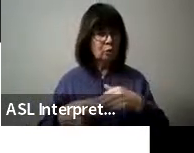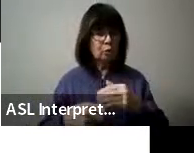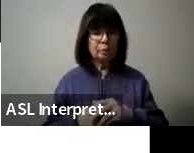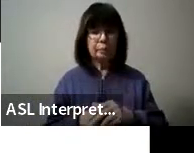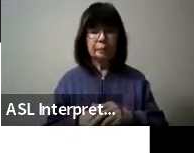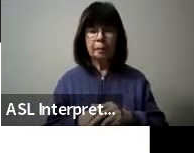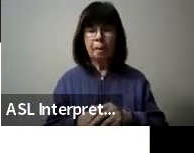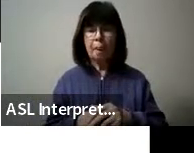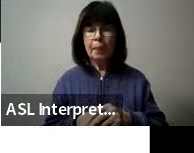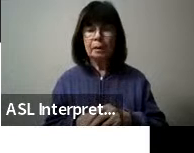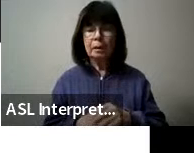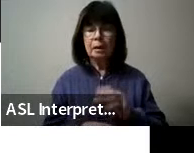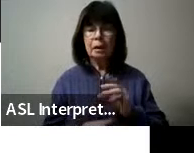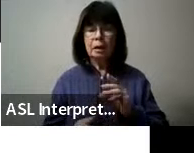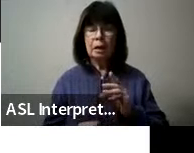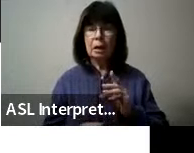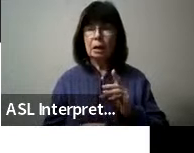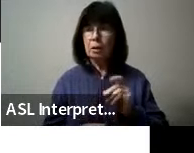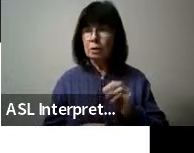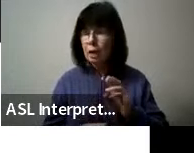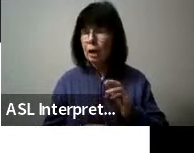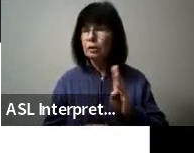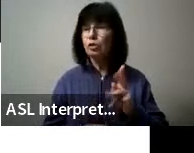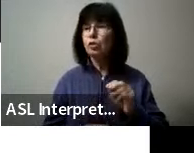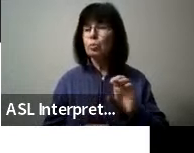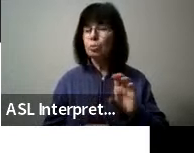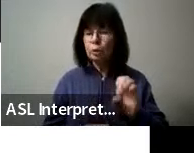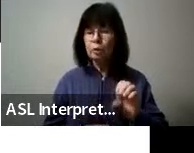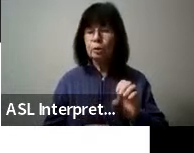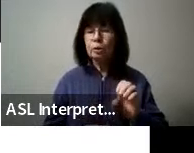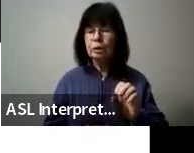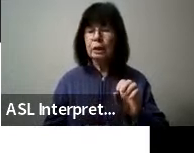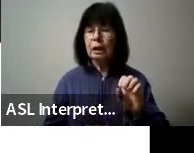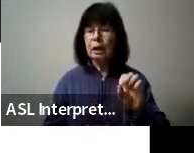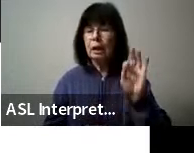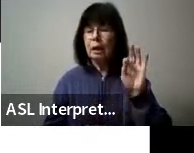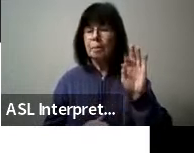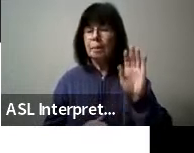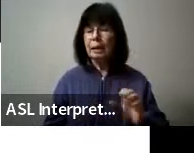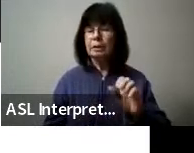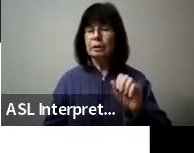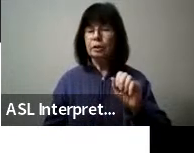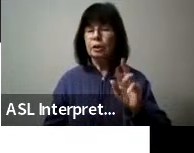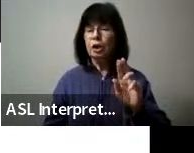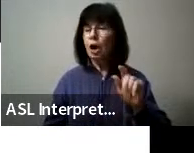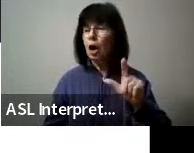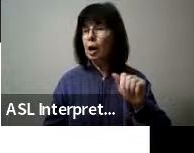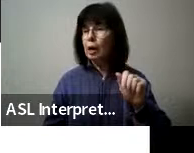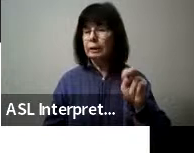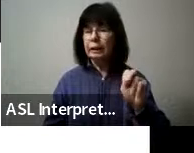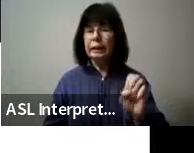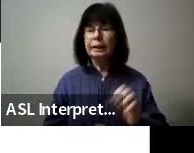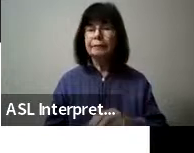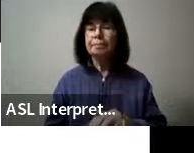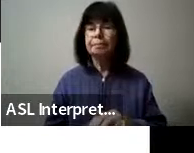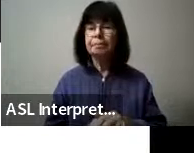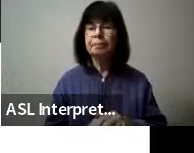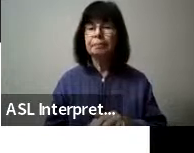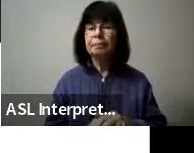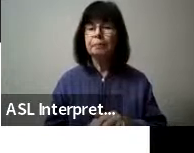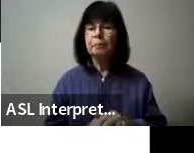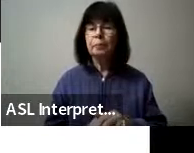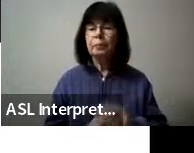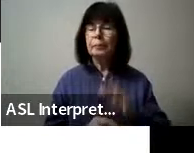Dr. Bruce. I see Pastor Arlene. So, and some other folks. Hi,